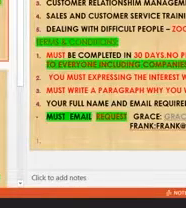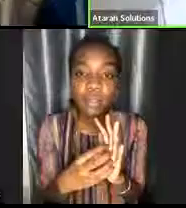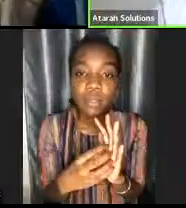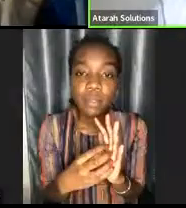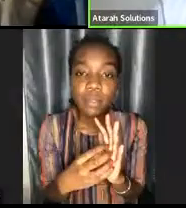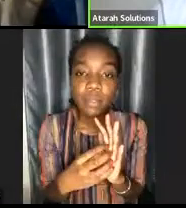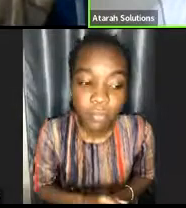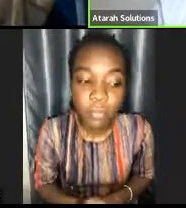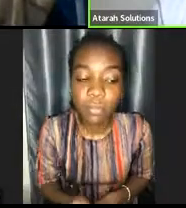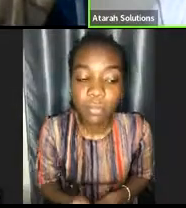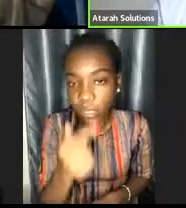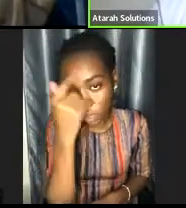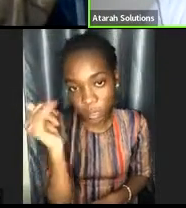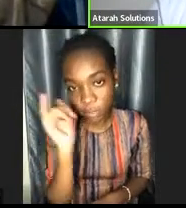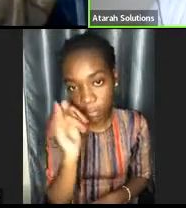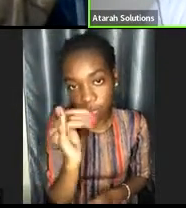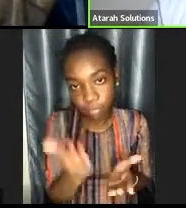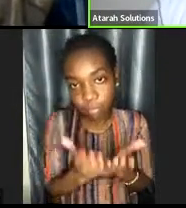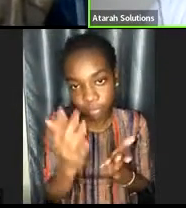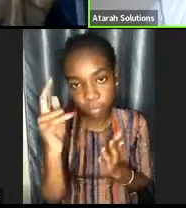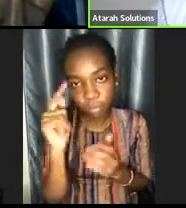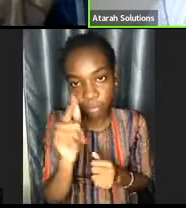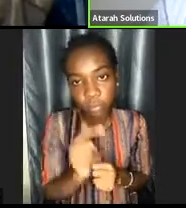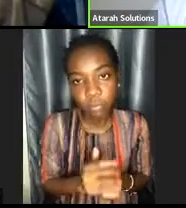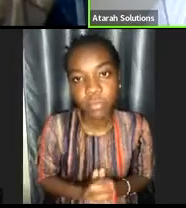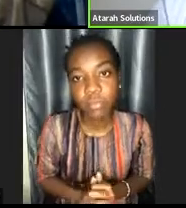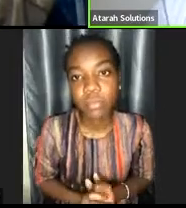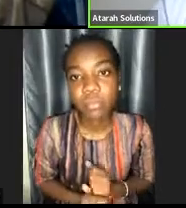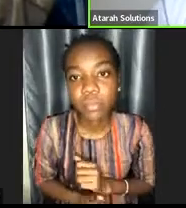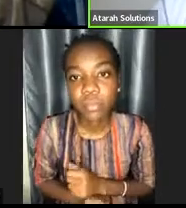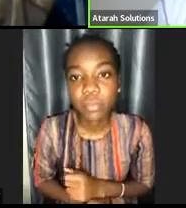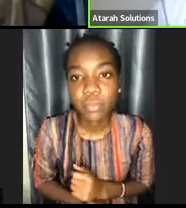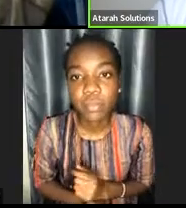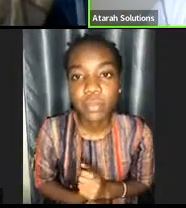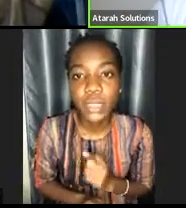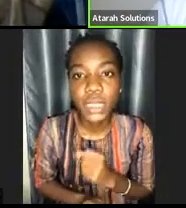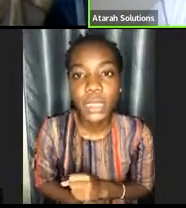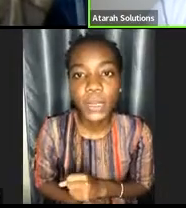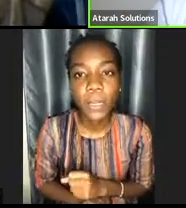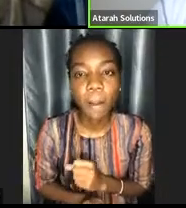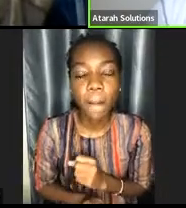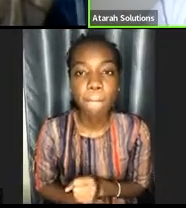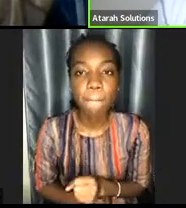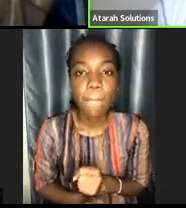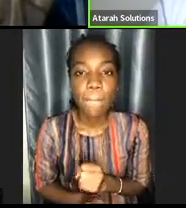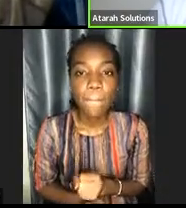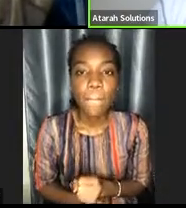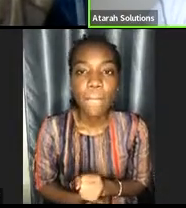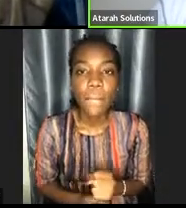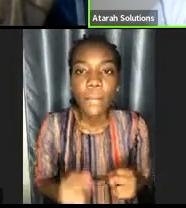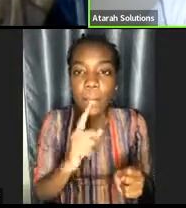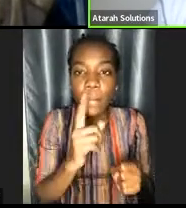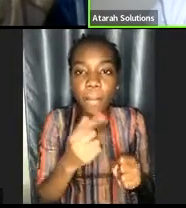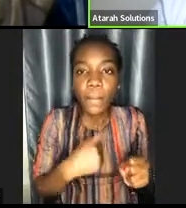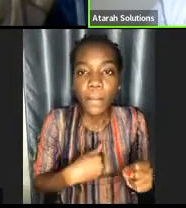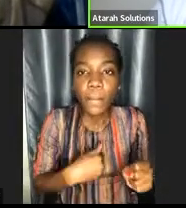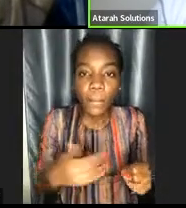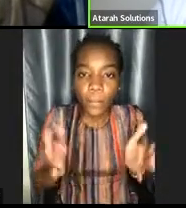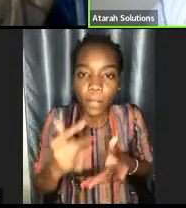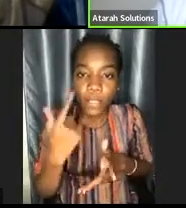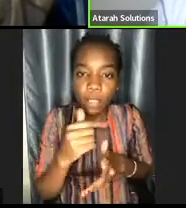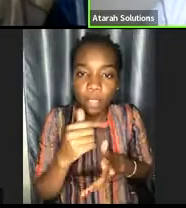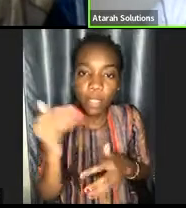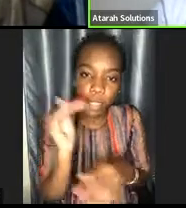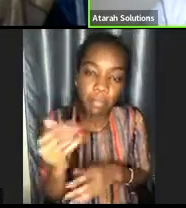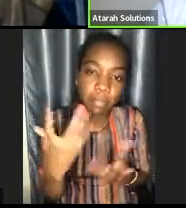is offer for you. Okay, thank you. So I think, oh yeah, and there's somebody who had asked, I don't know whether they are still on the call. There's somebody